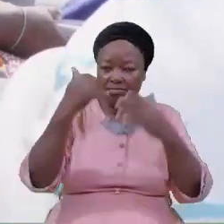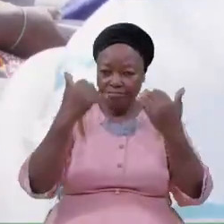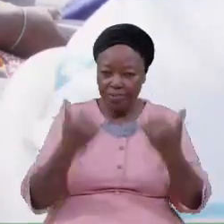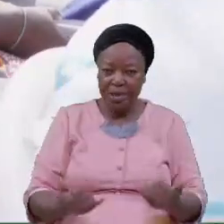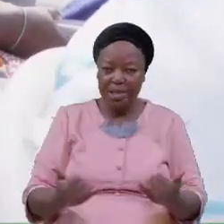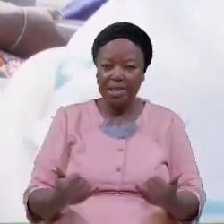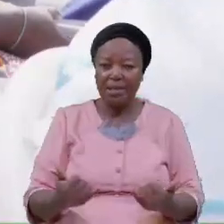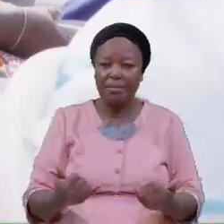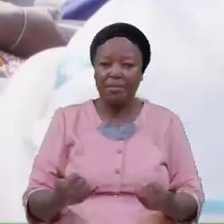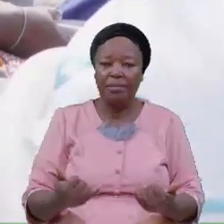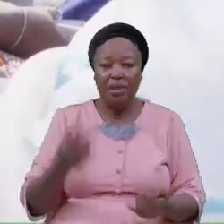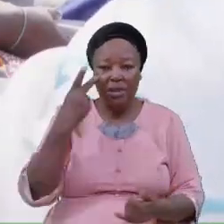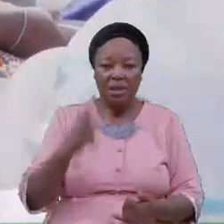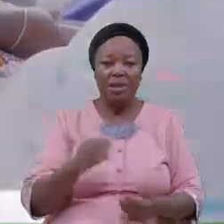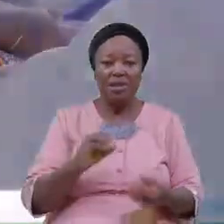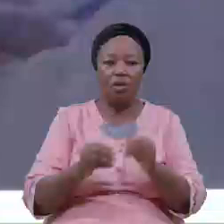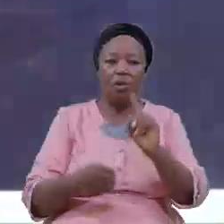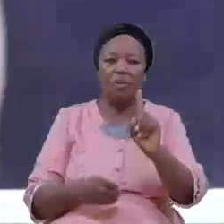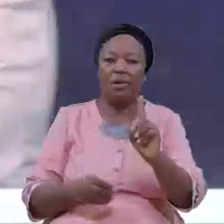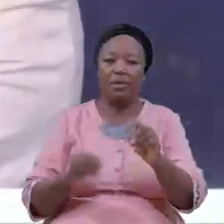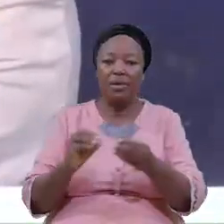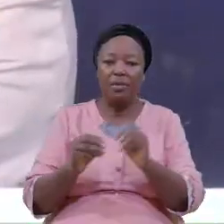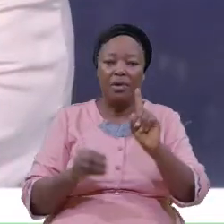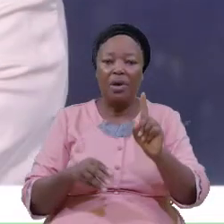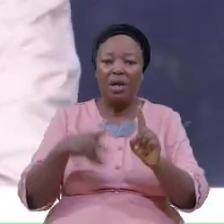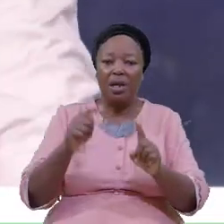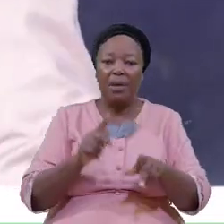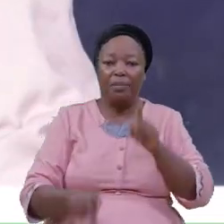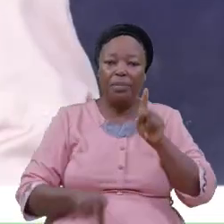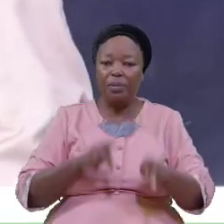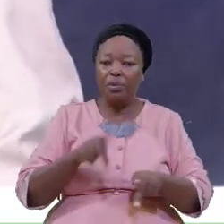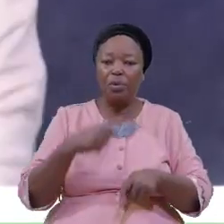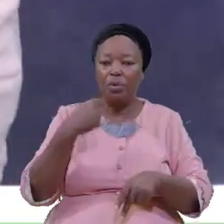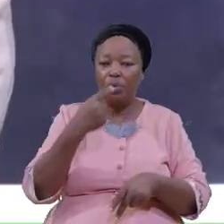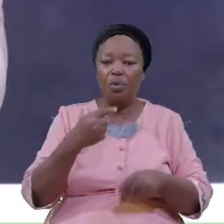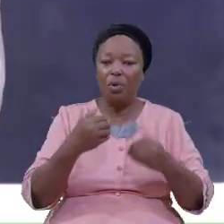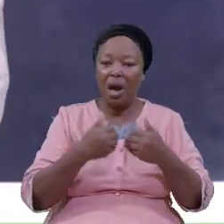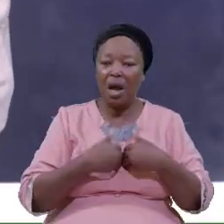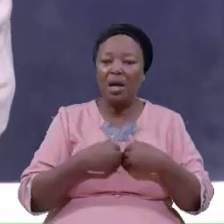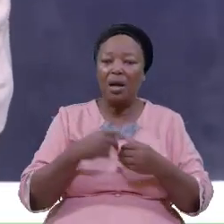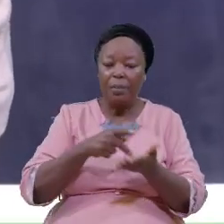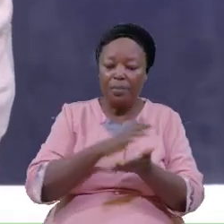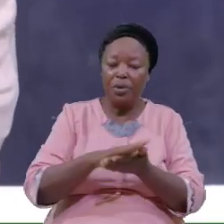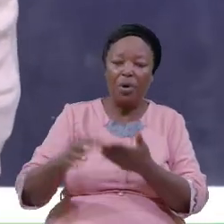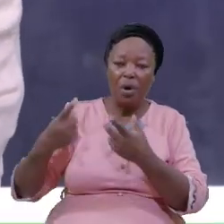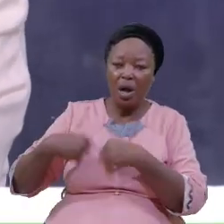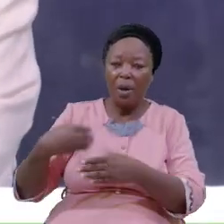Look at number one. The people who had pure hearts before we came into the